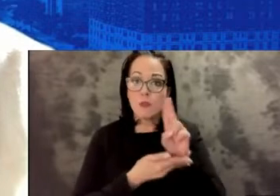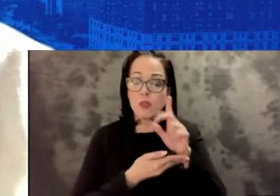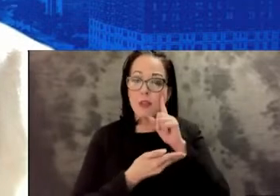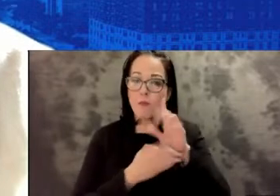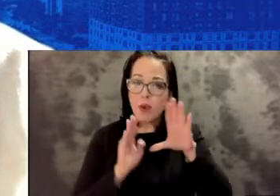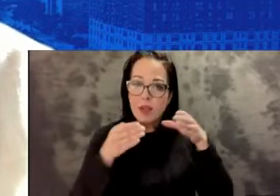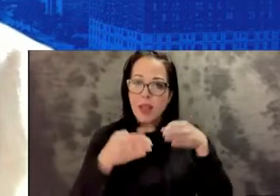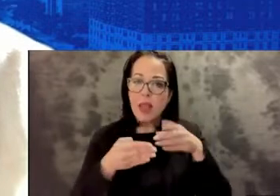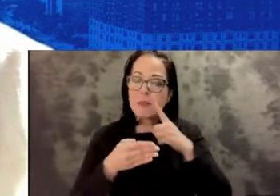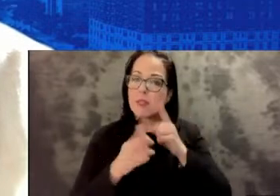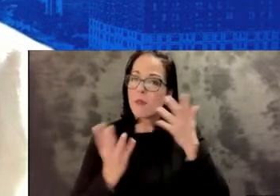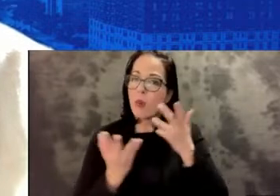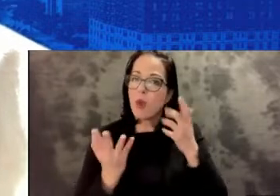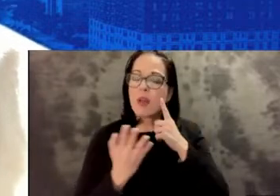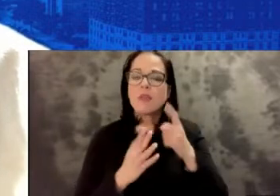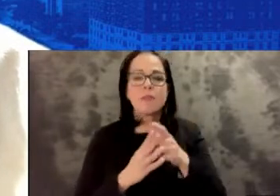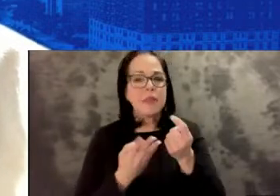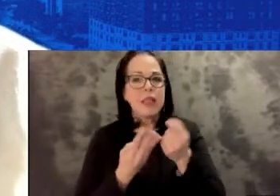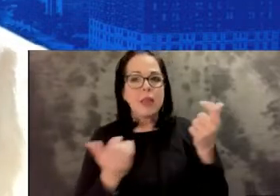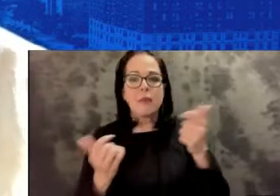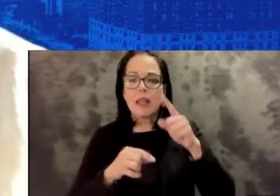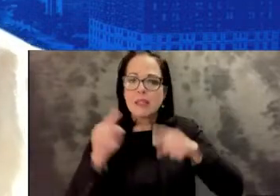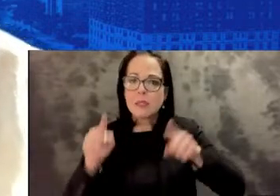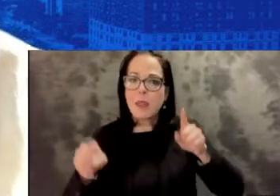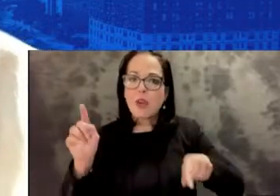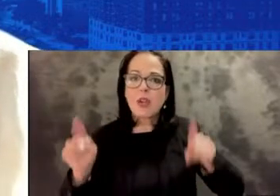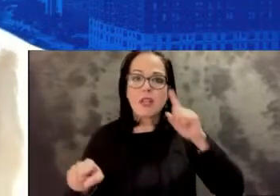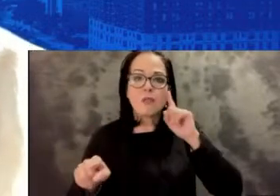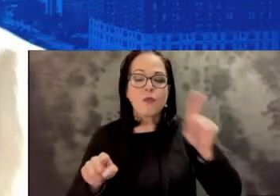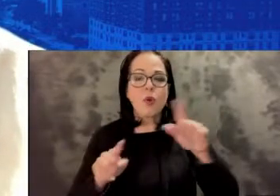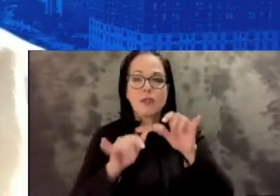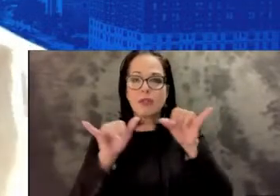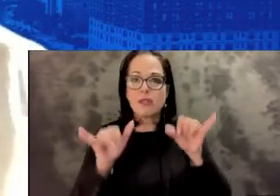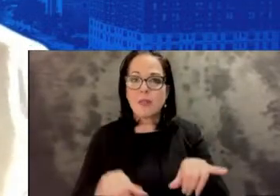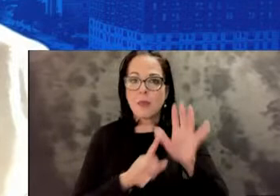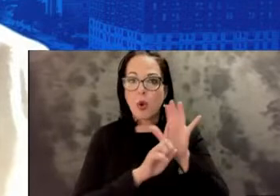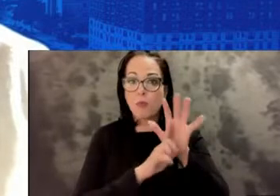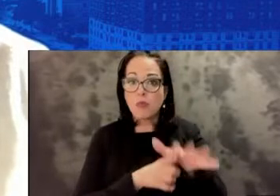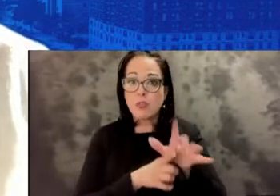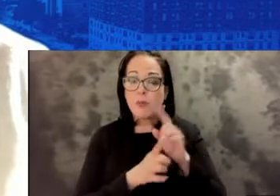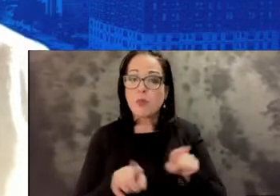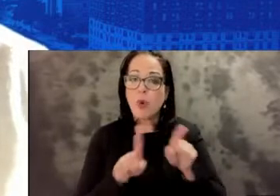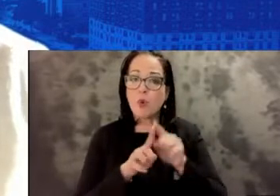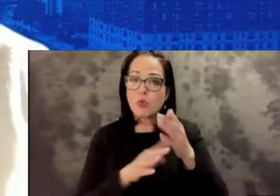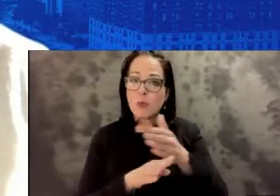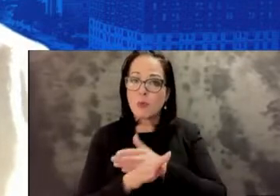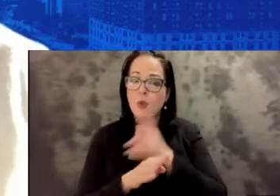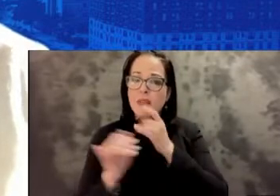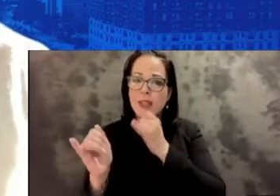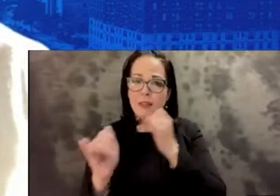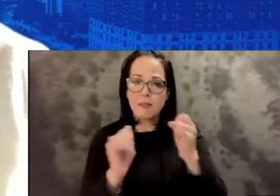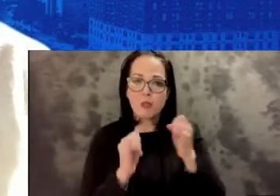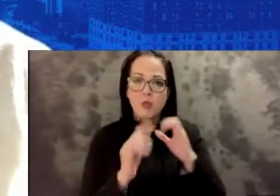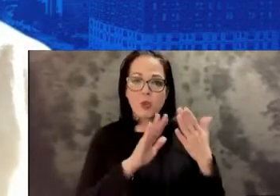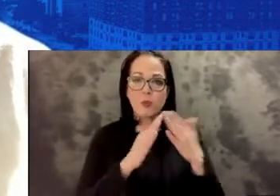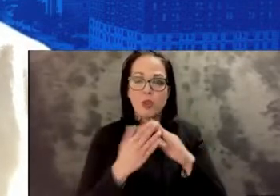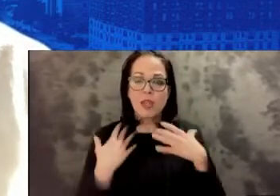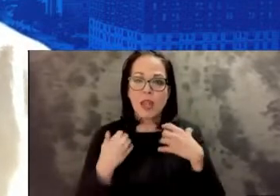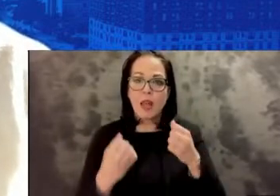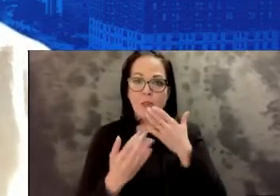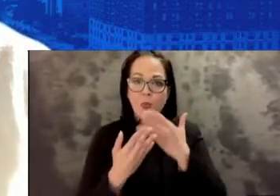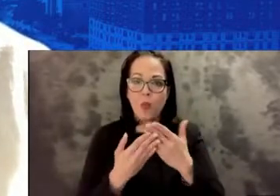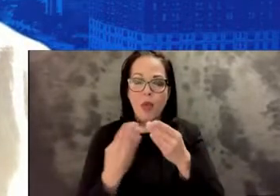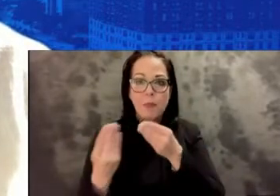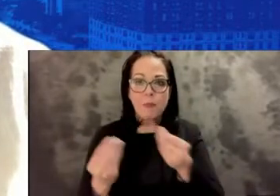to eliminate disparities caused by systemic oppression and to improve individual and community health and well-being